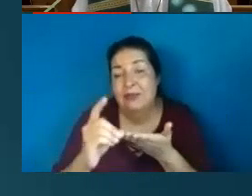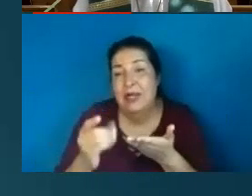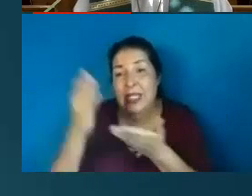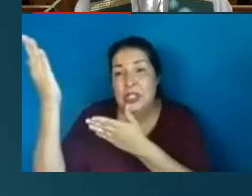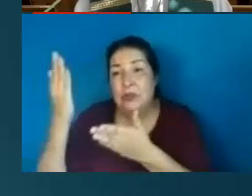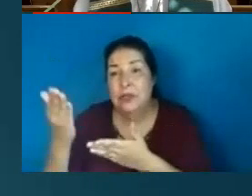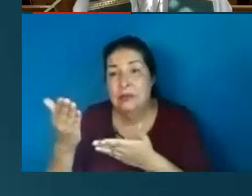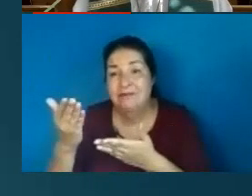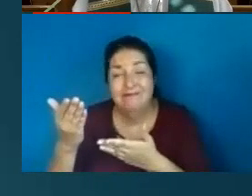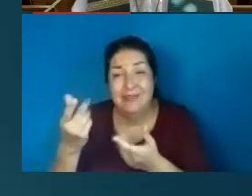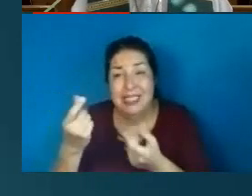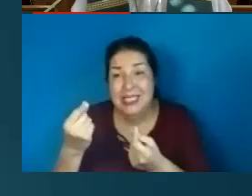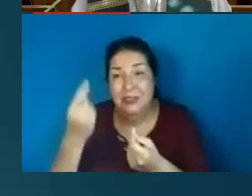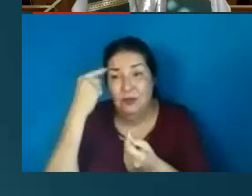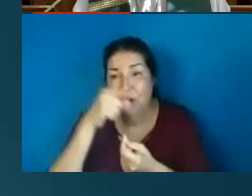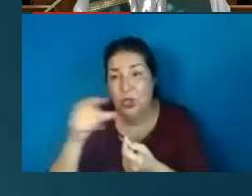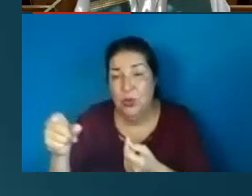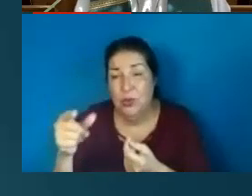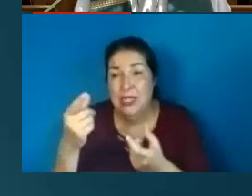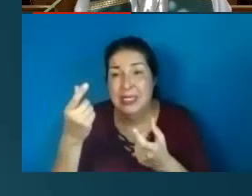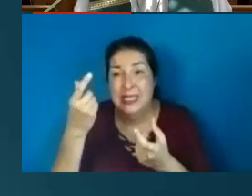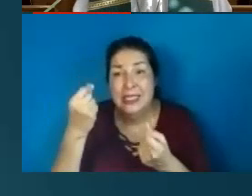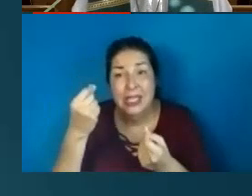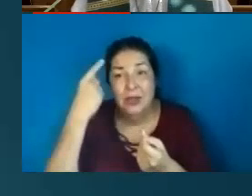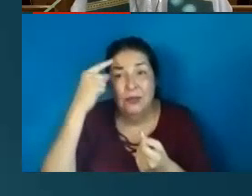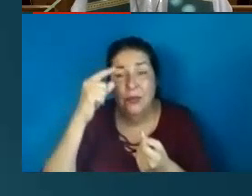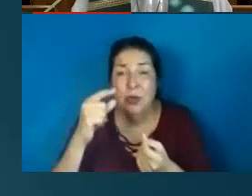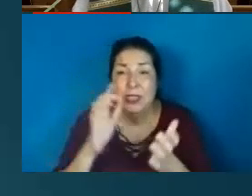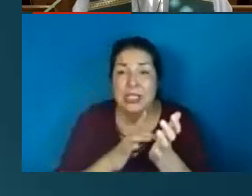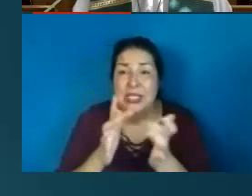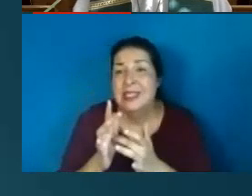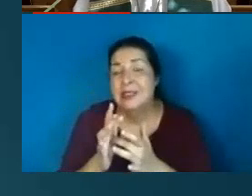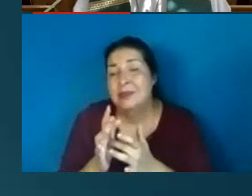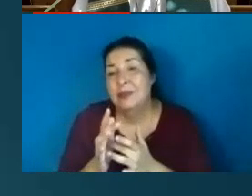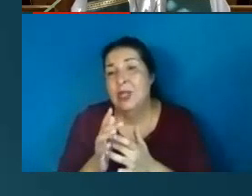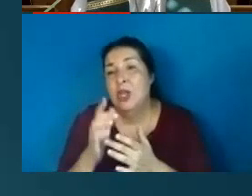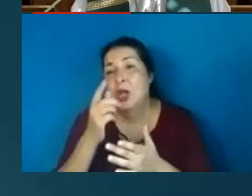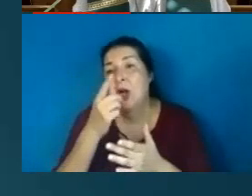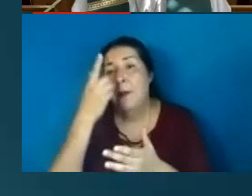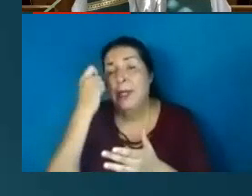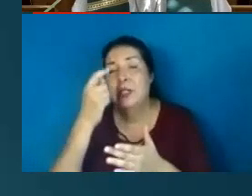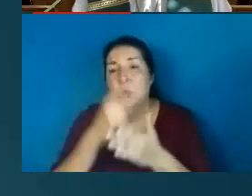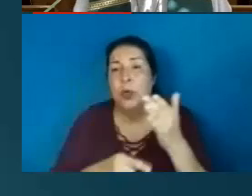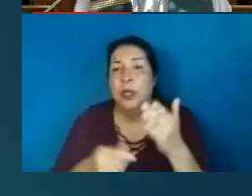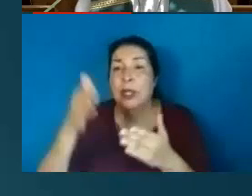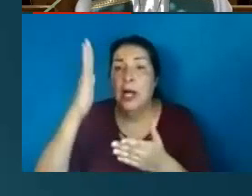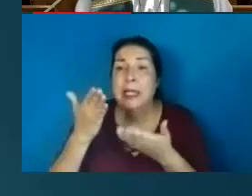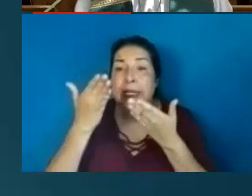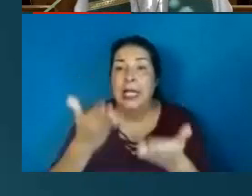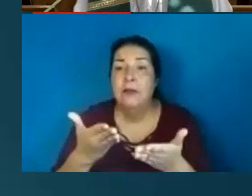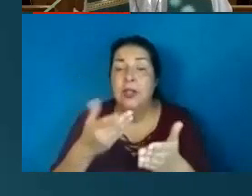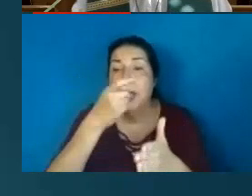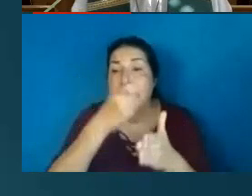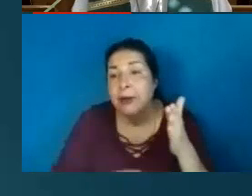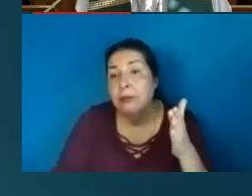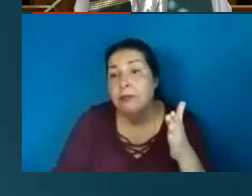you, done for Jesus' sake. For what God gives you cost Jesus his very life.